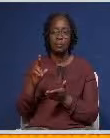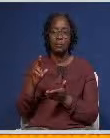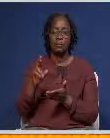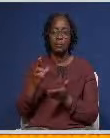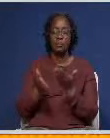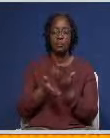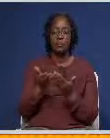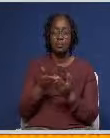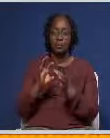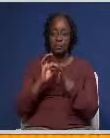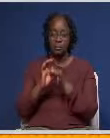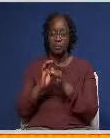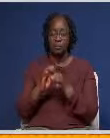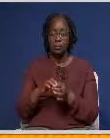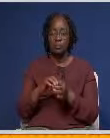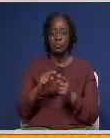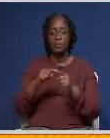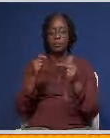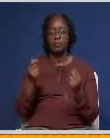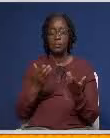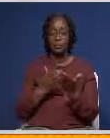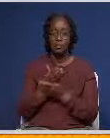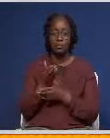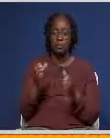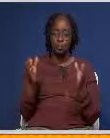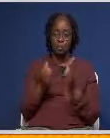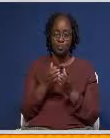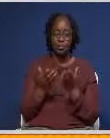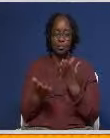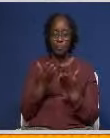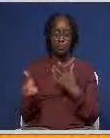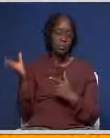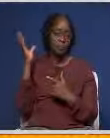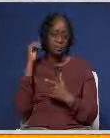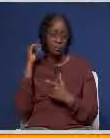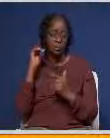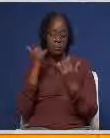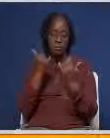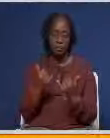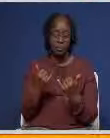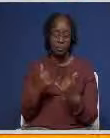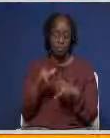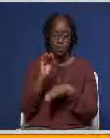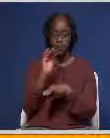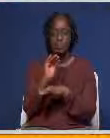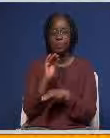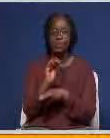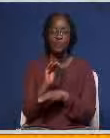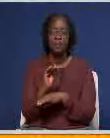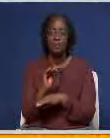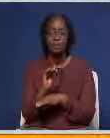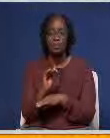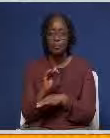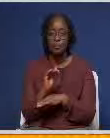to cultural dynamics and not offend the right of parties for fair hearing. Ilomba lili ya sinita Kadhuri Murungi,